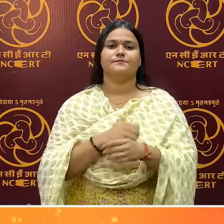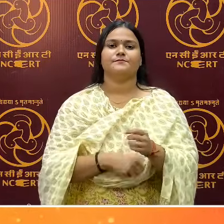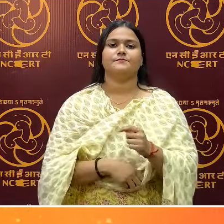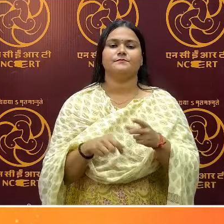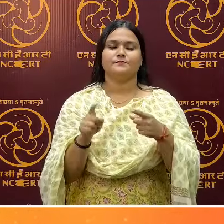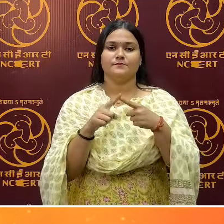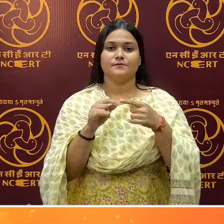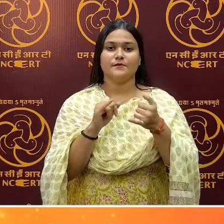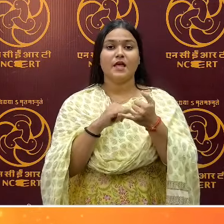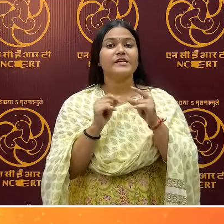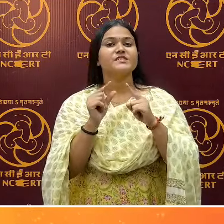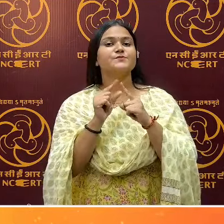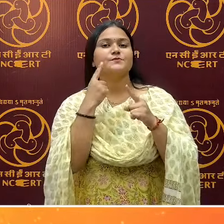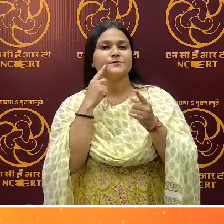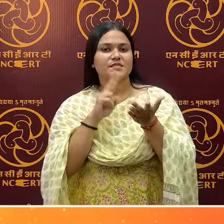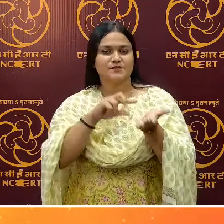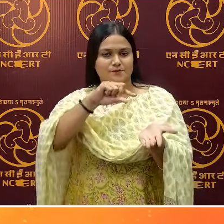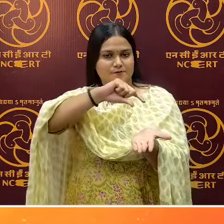spin,